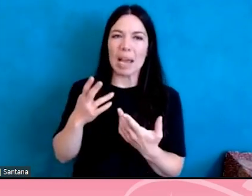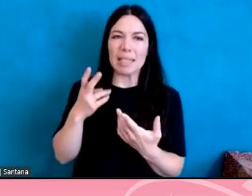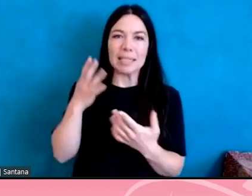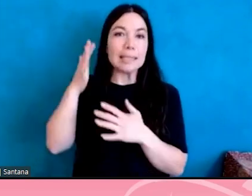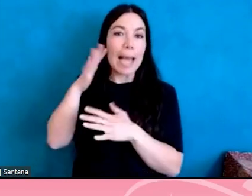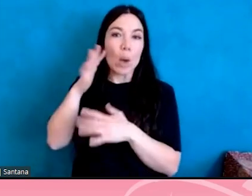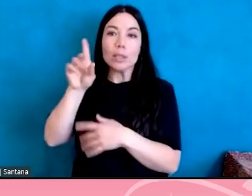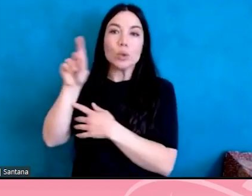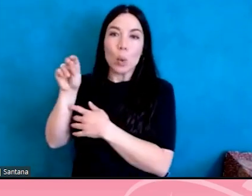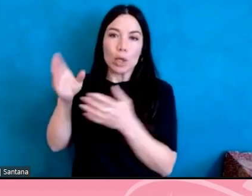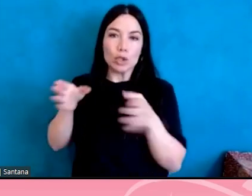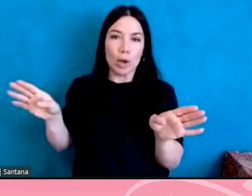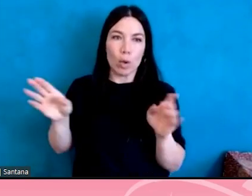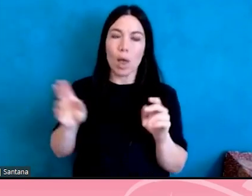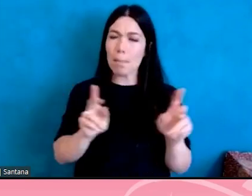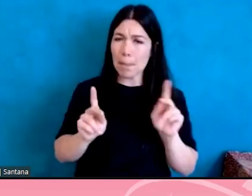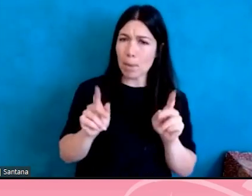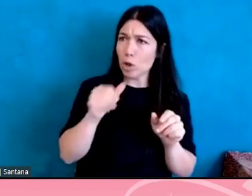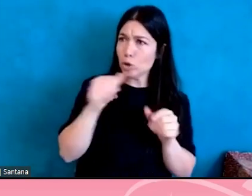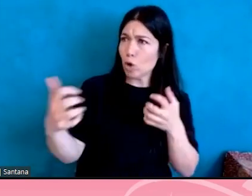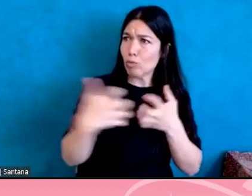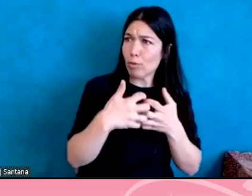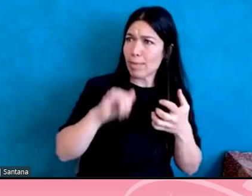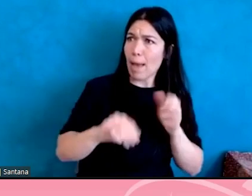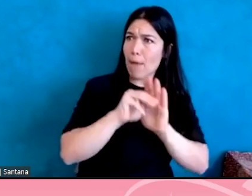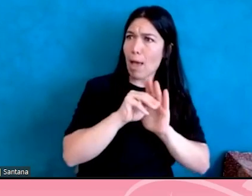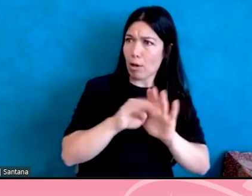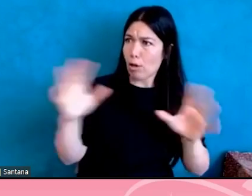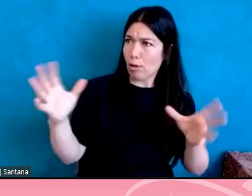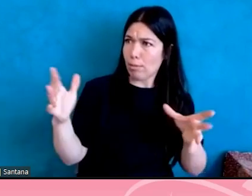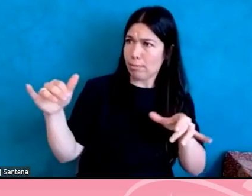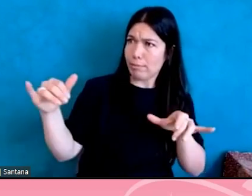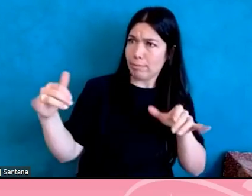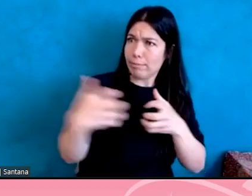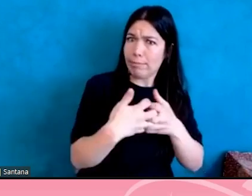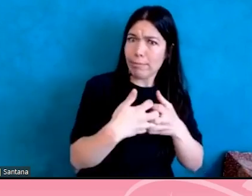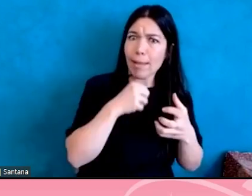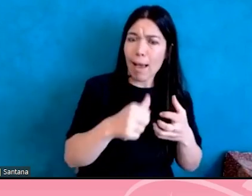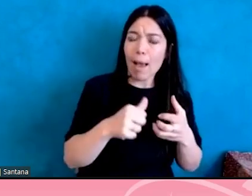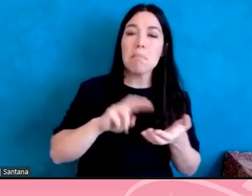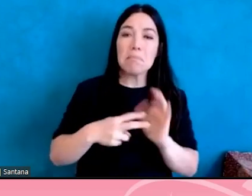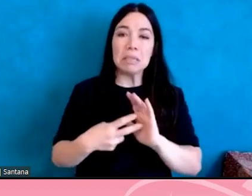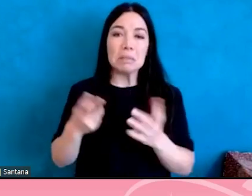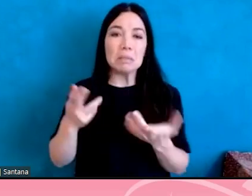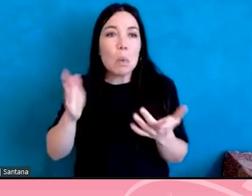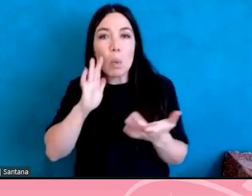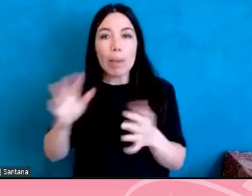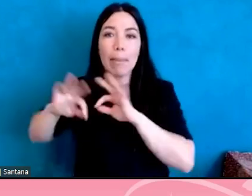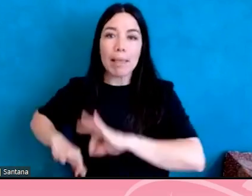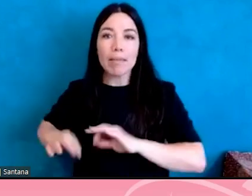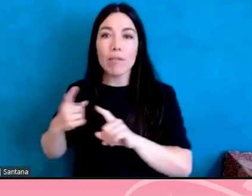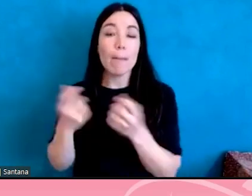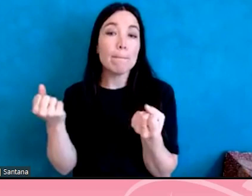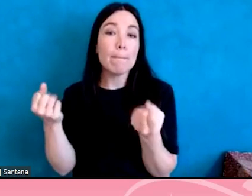doesn't fit the standardized model is probably going to benefit from the perspective of a multilingual assessment. That's not what we're